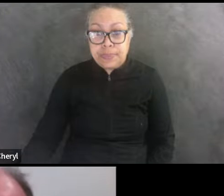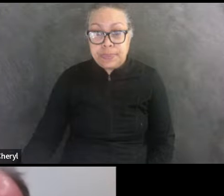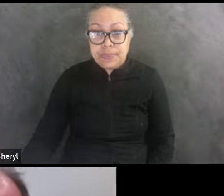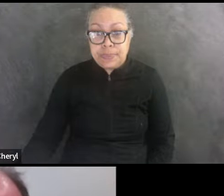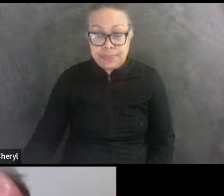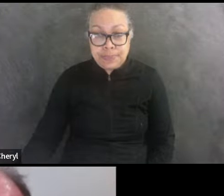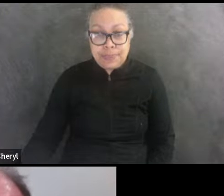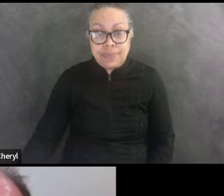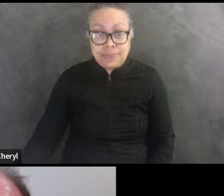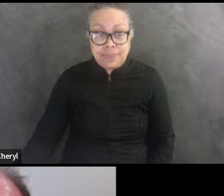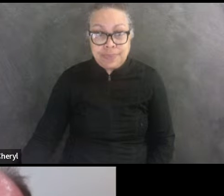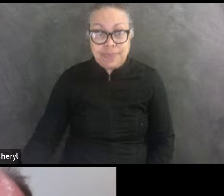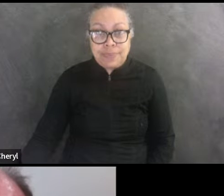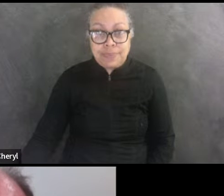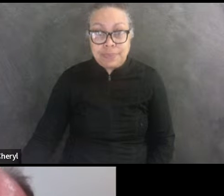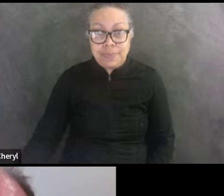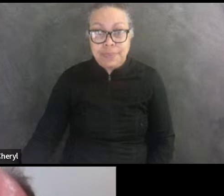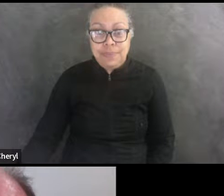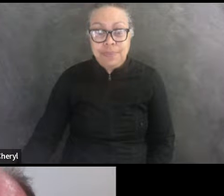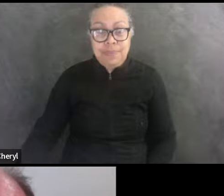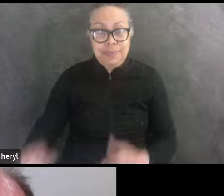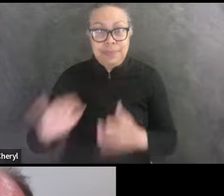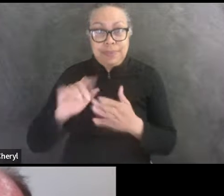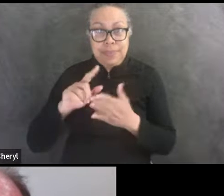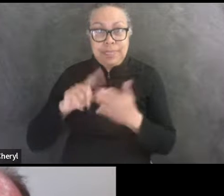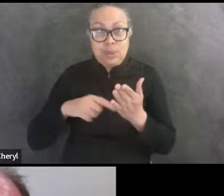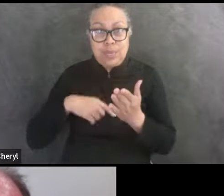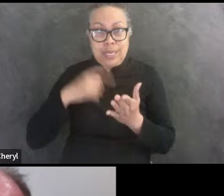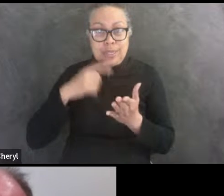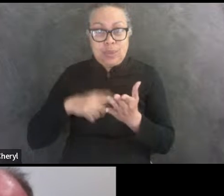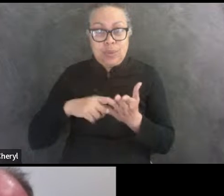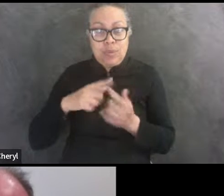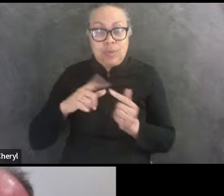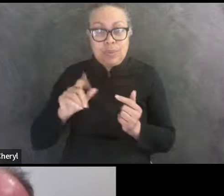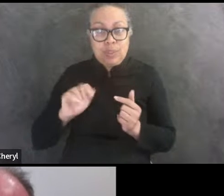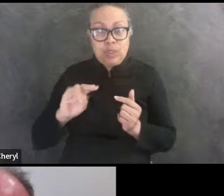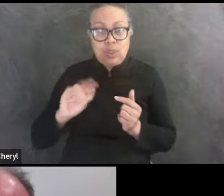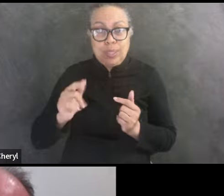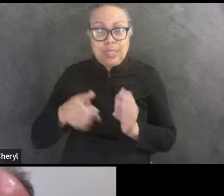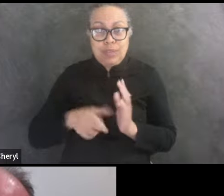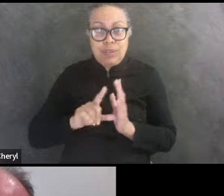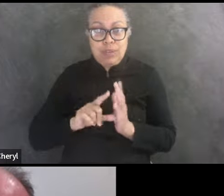Okay, yeah. So this is the one I saw. There's like a zoning review that has been submitted.